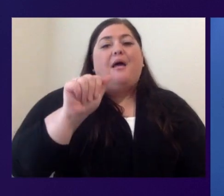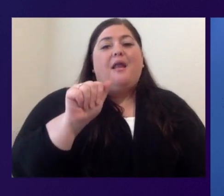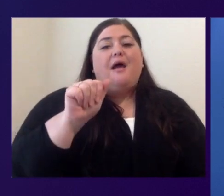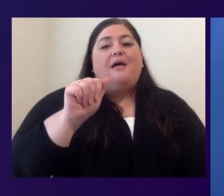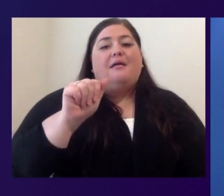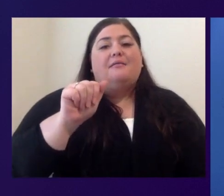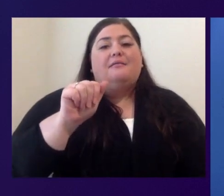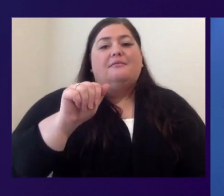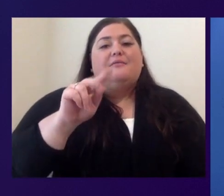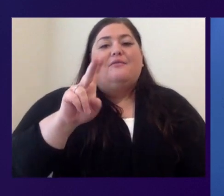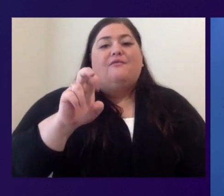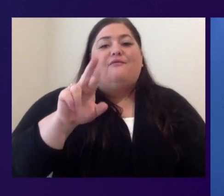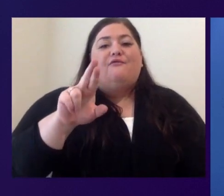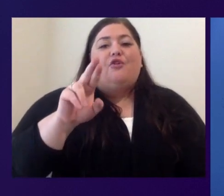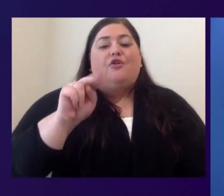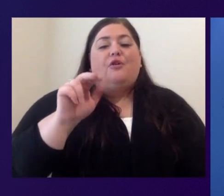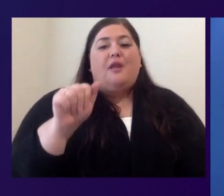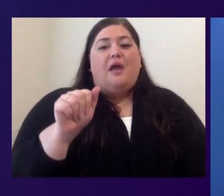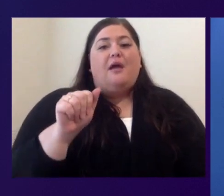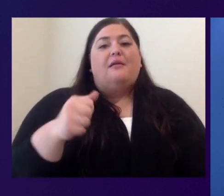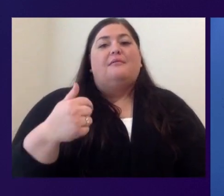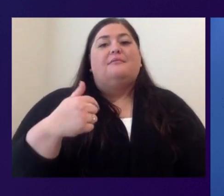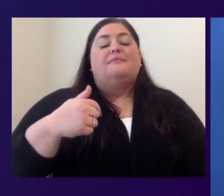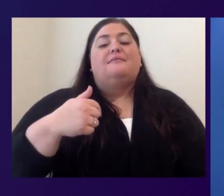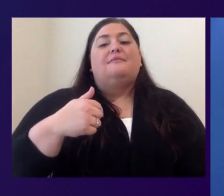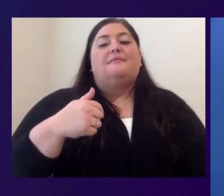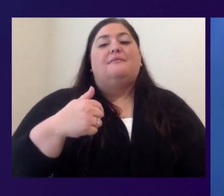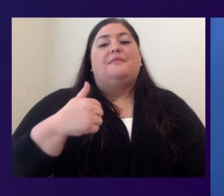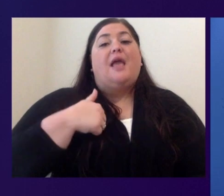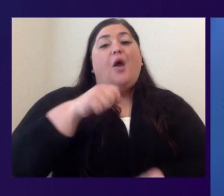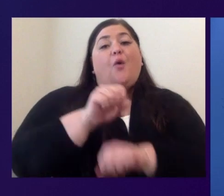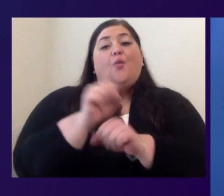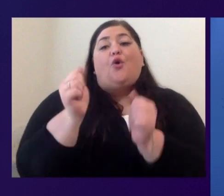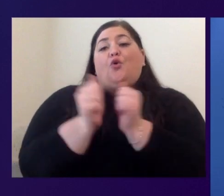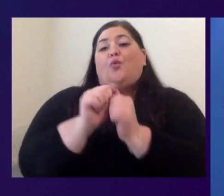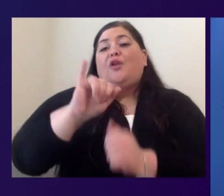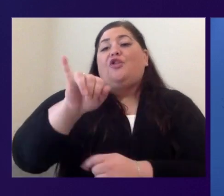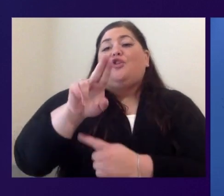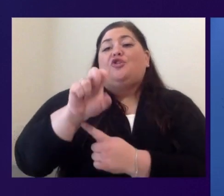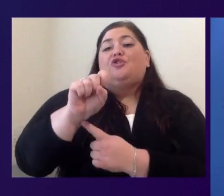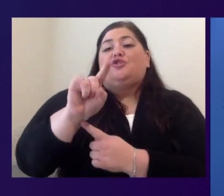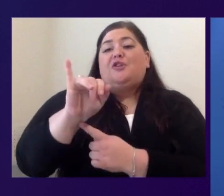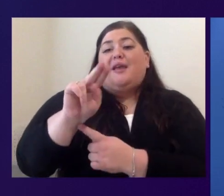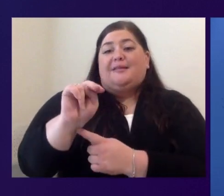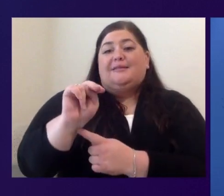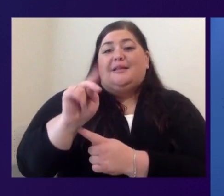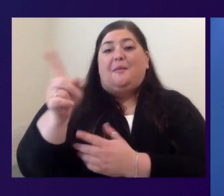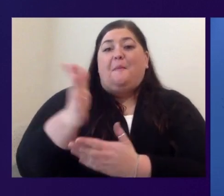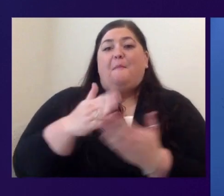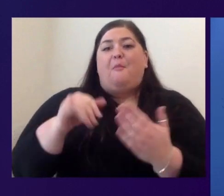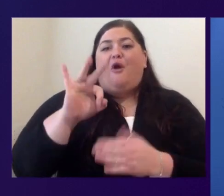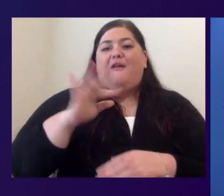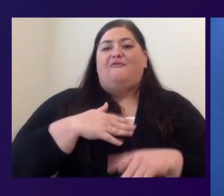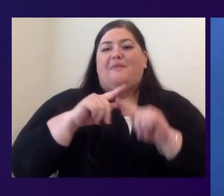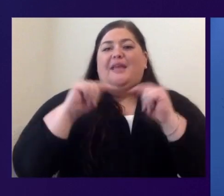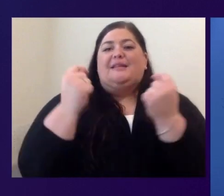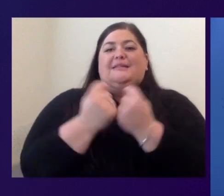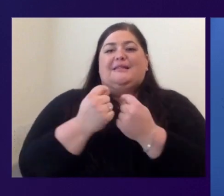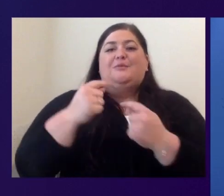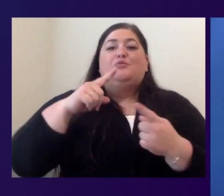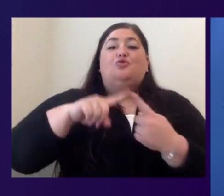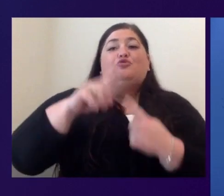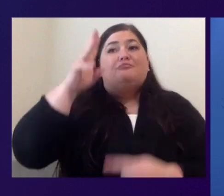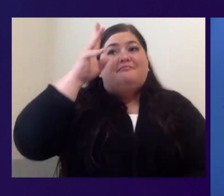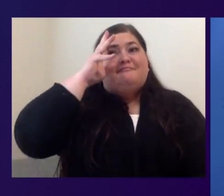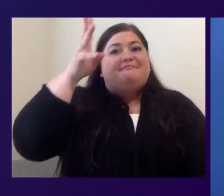at AWS End User Compute Services. I work with Justin and the rest of my team to develop innovative solutions for you guys. I've been